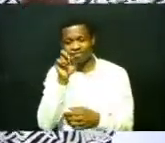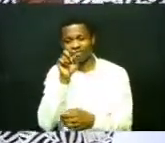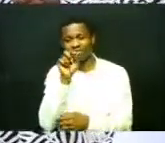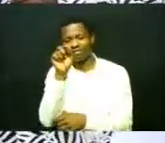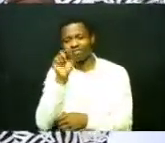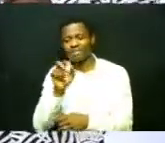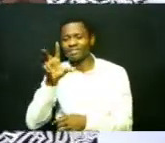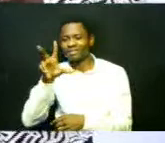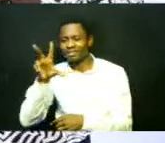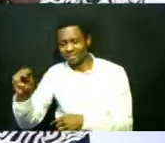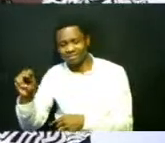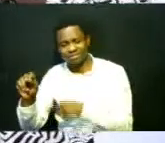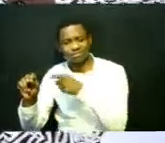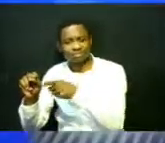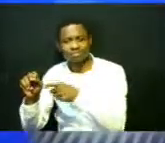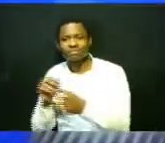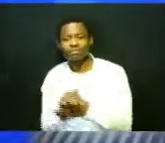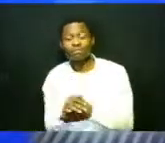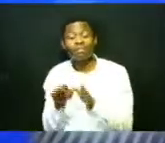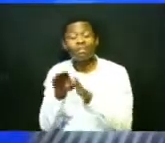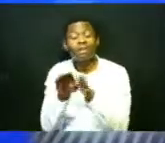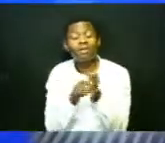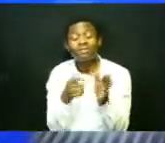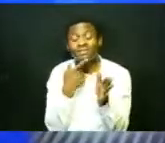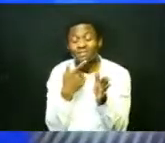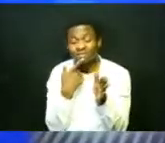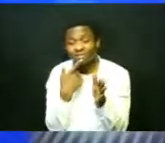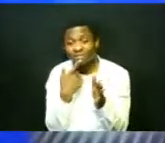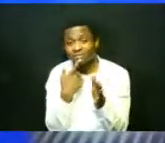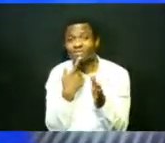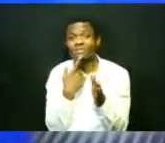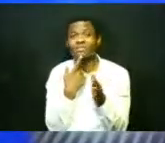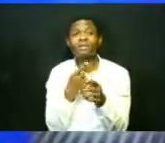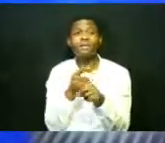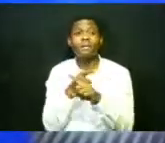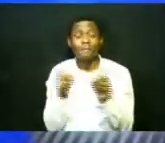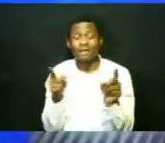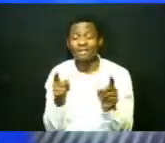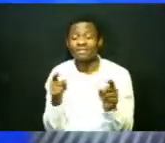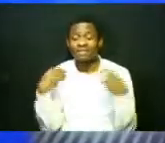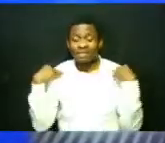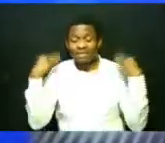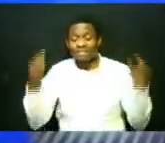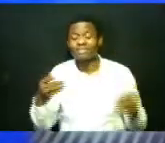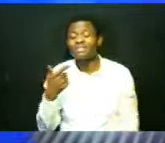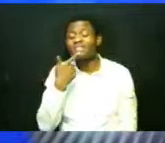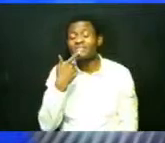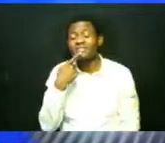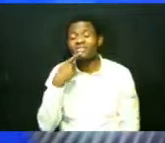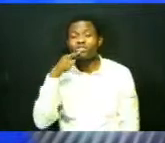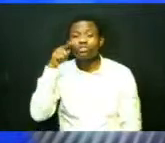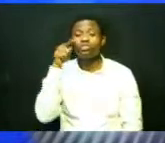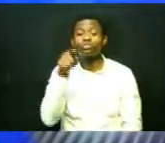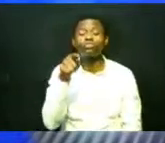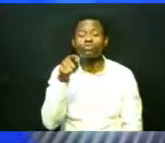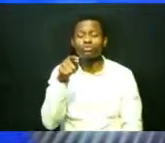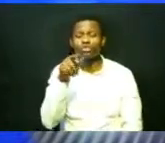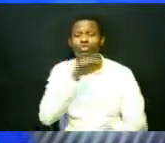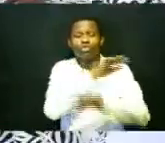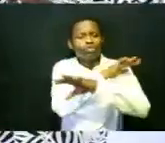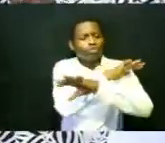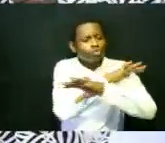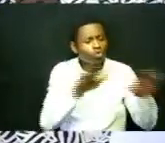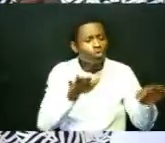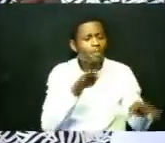30. The Bible says, but the angel said to her, do not be afraid.